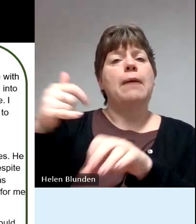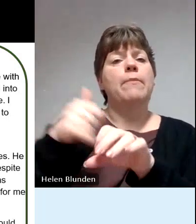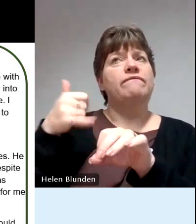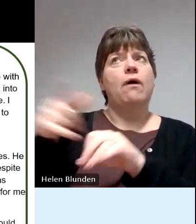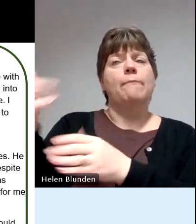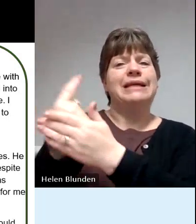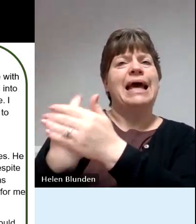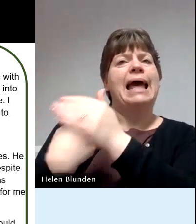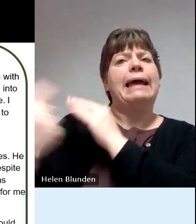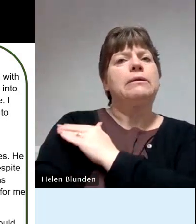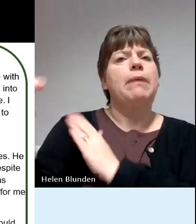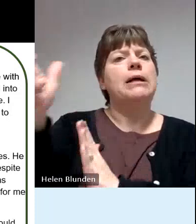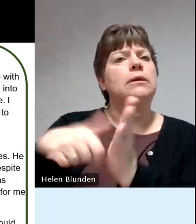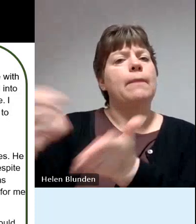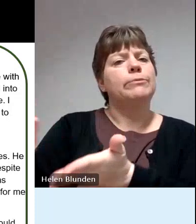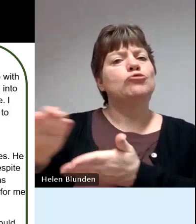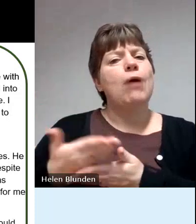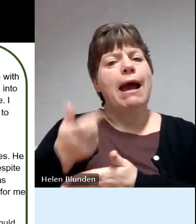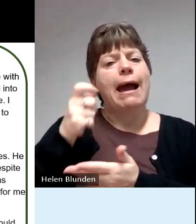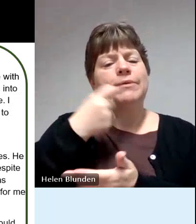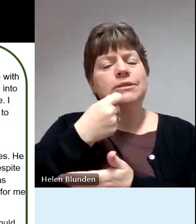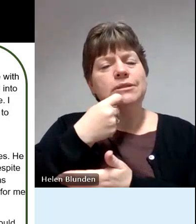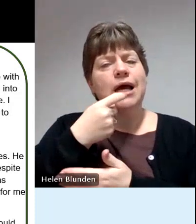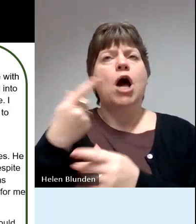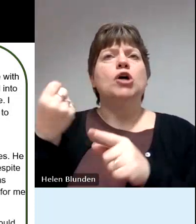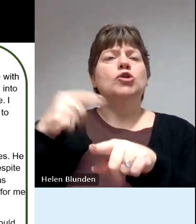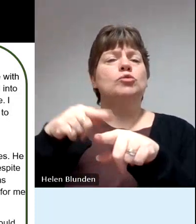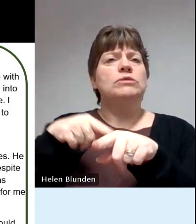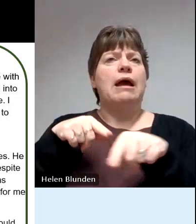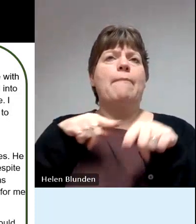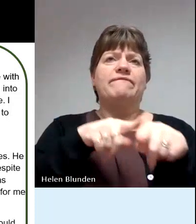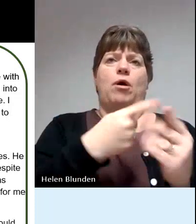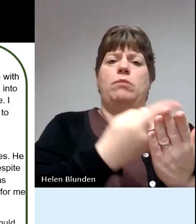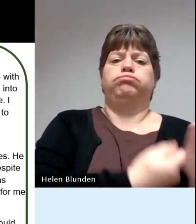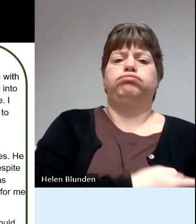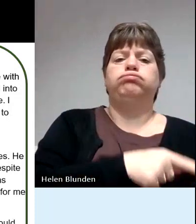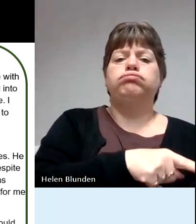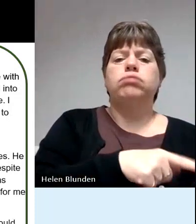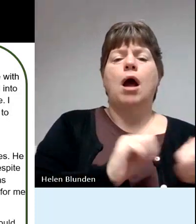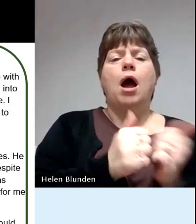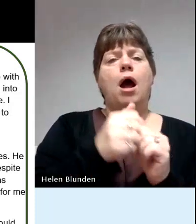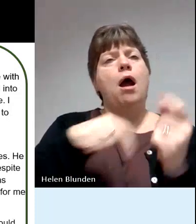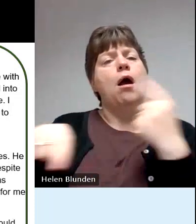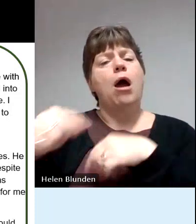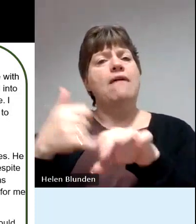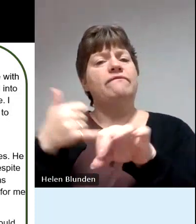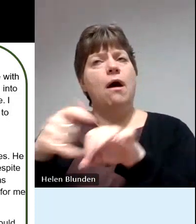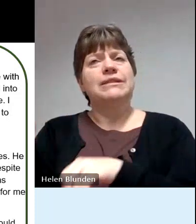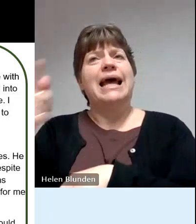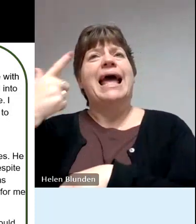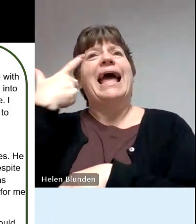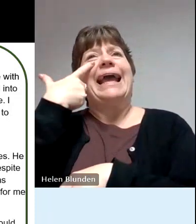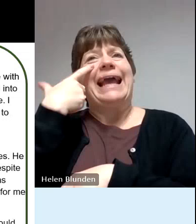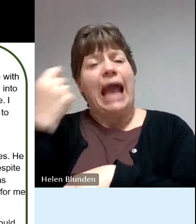independent prescribers, and sometimes because they work off protocols, our colleagues in pharmacy are able to